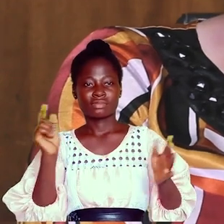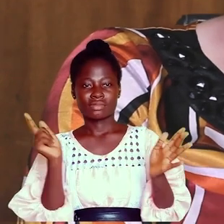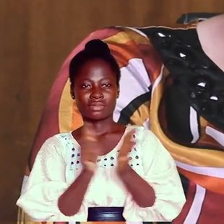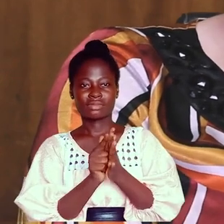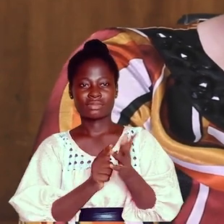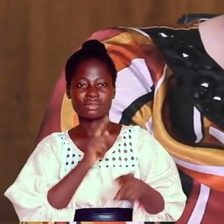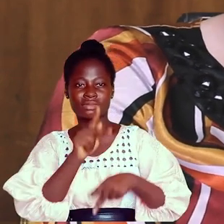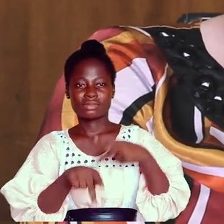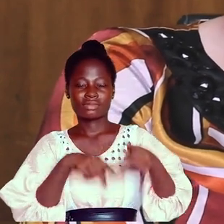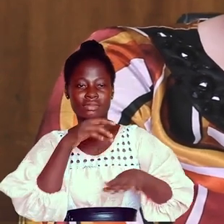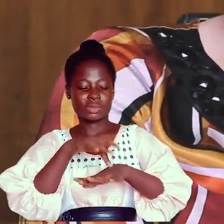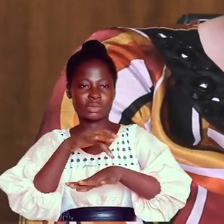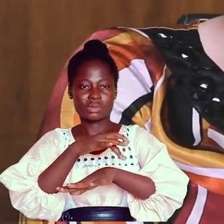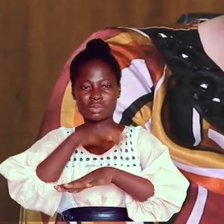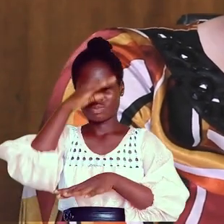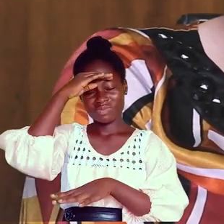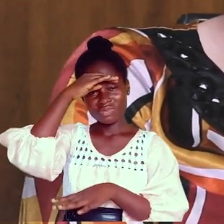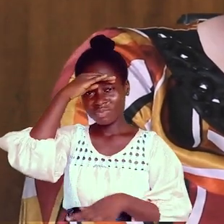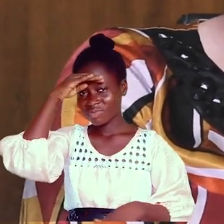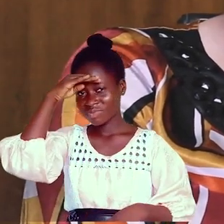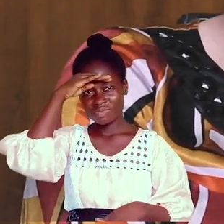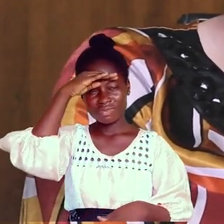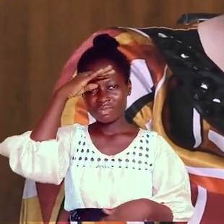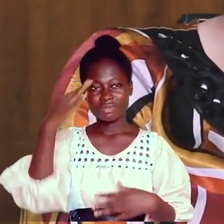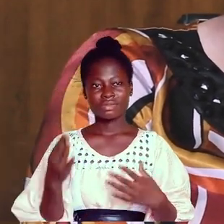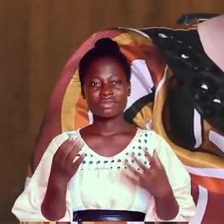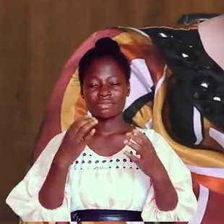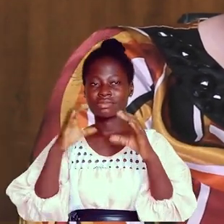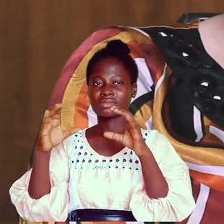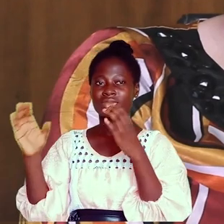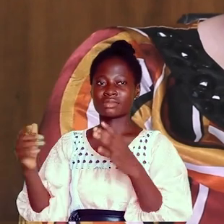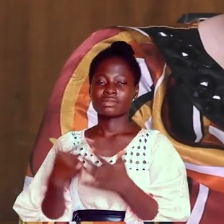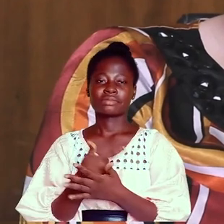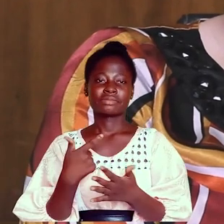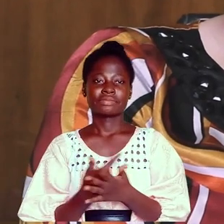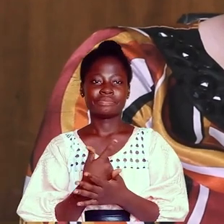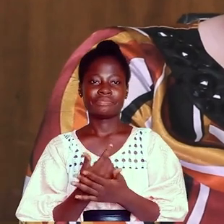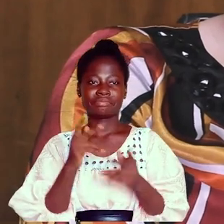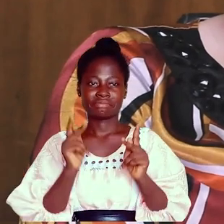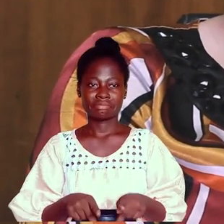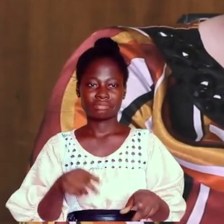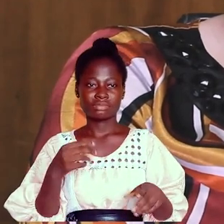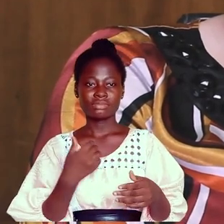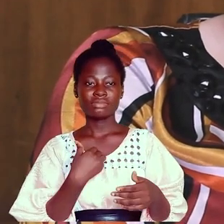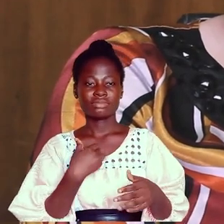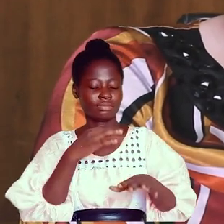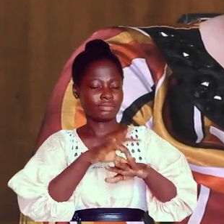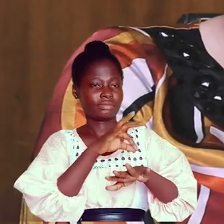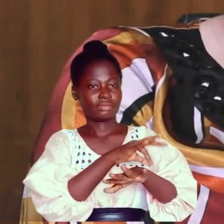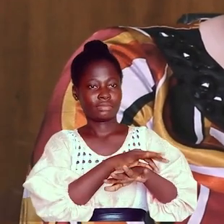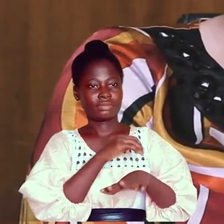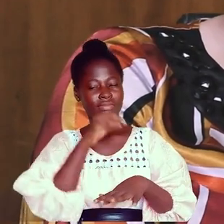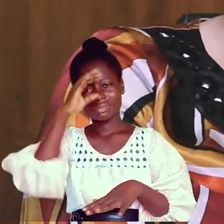banishment of persons with albinism in some communities in Ghana. What it means is that persons with